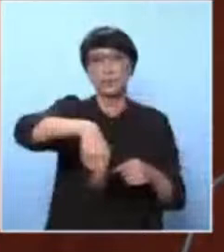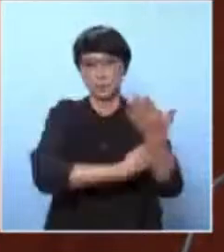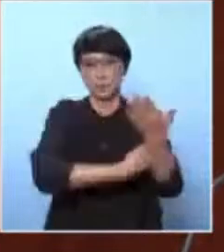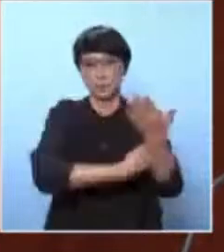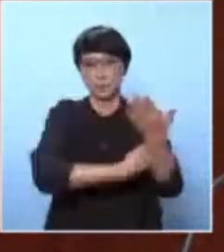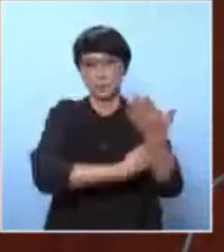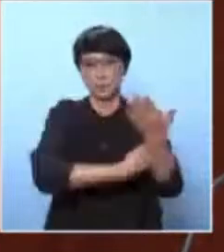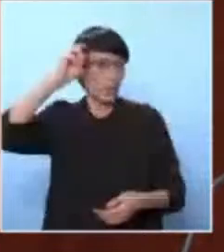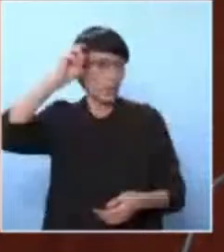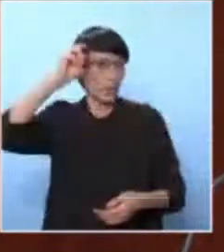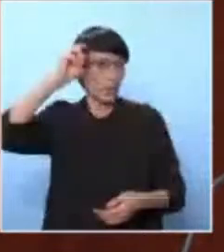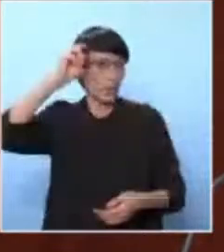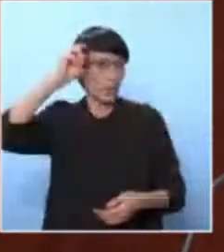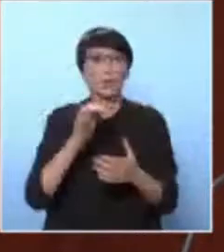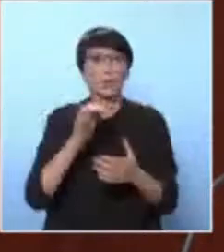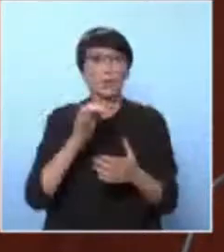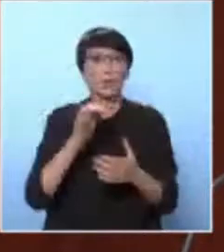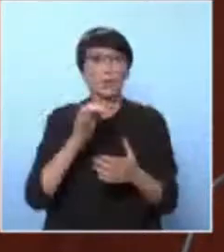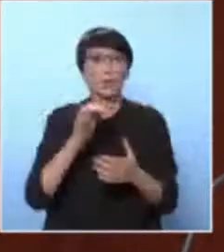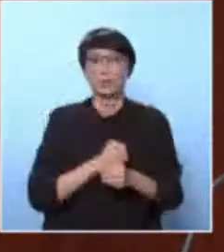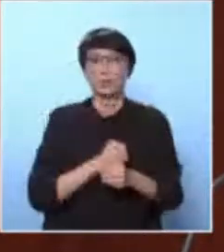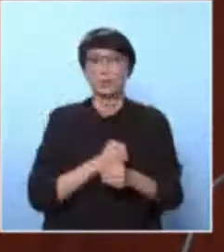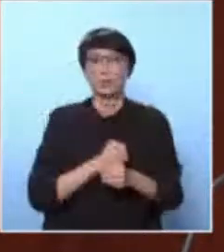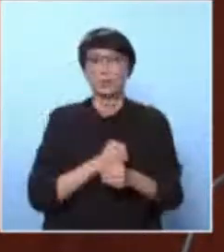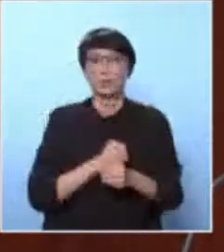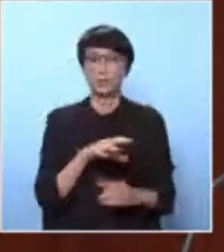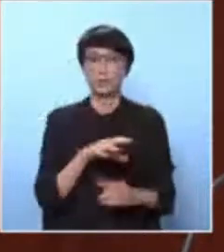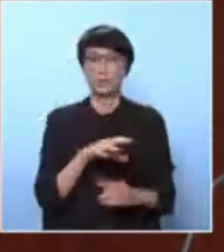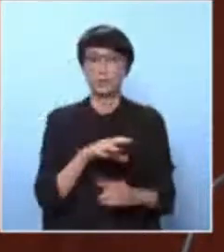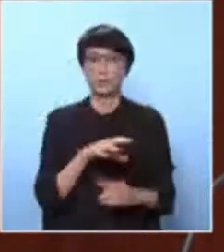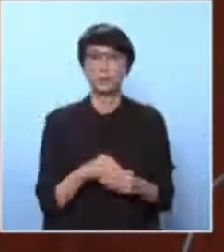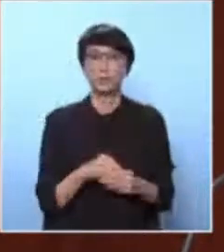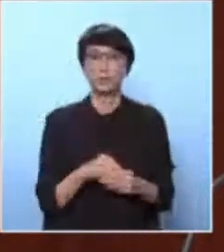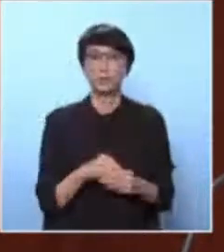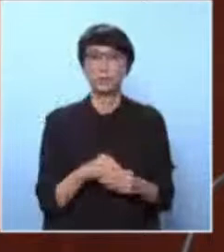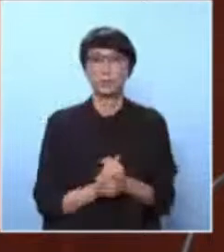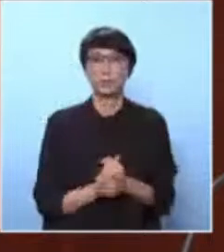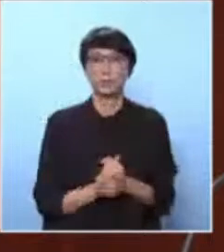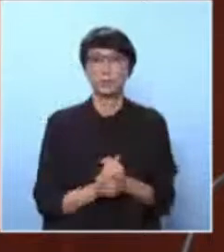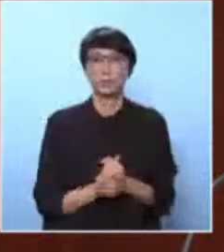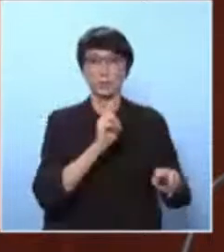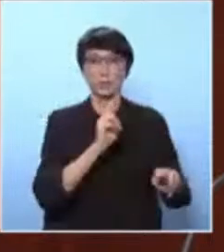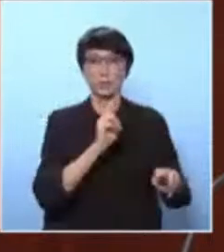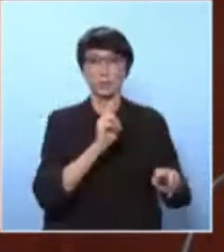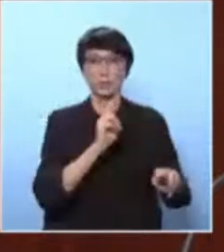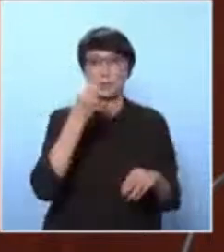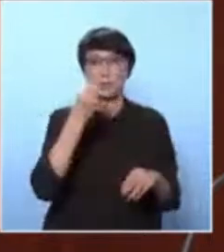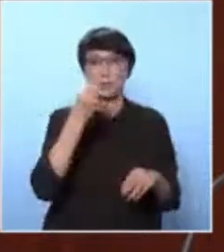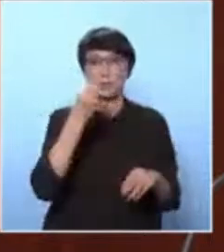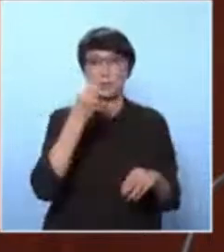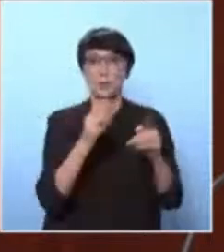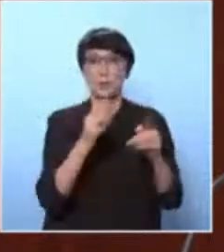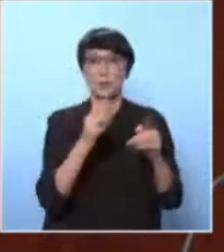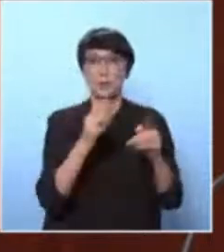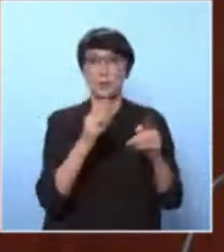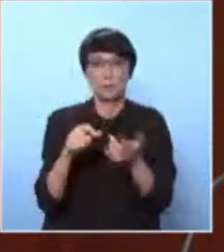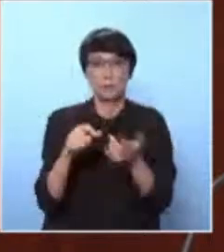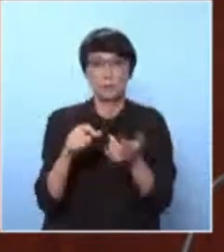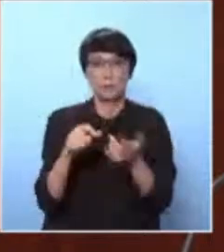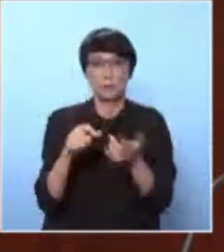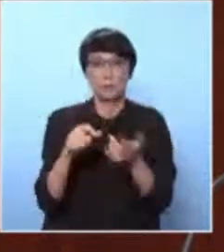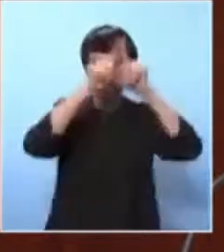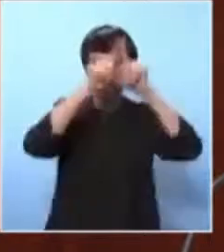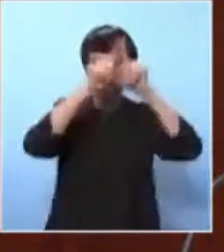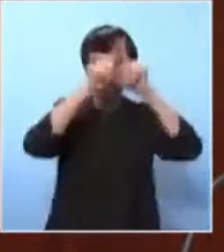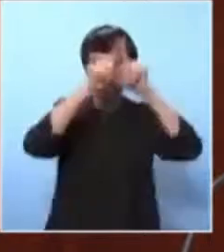to the GBA so as to address issues arising from the differences in the legal systems, including further enhancing the arrangements for cross-boundary service